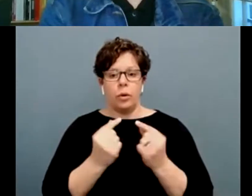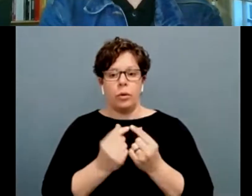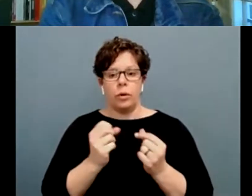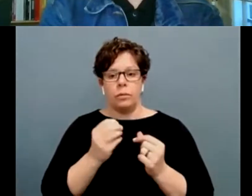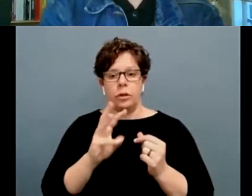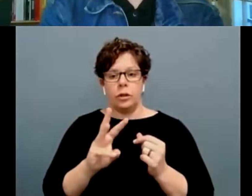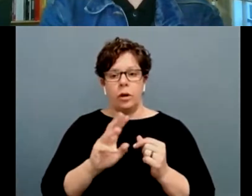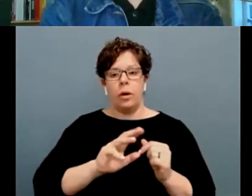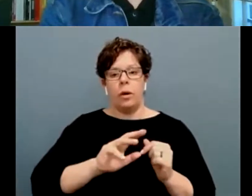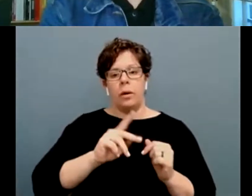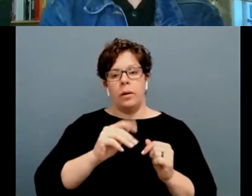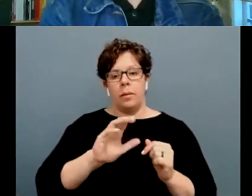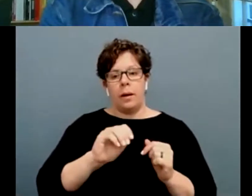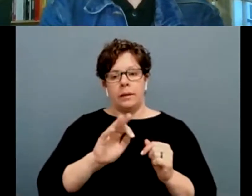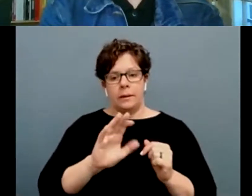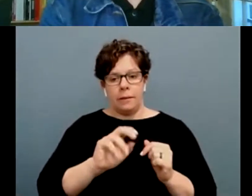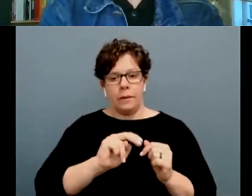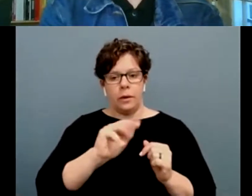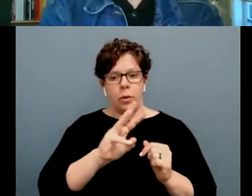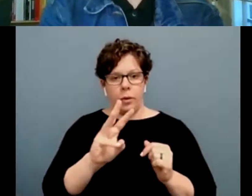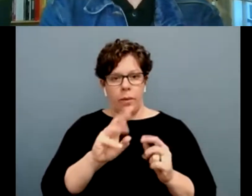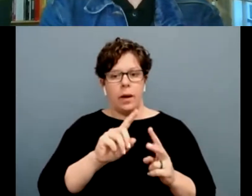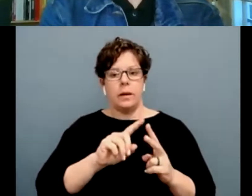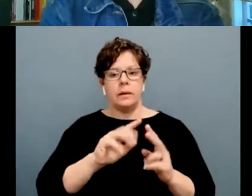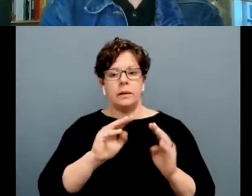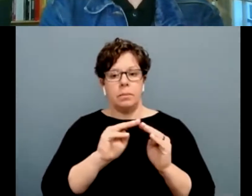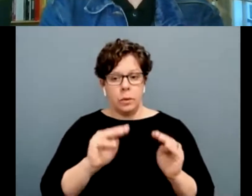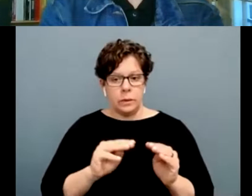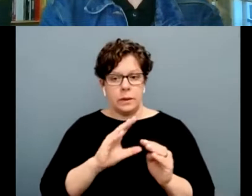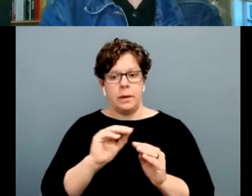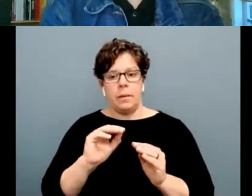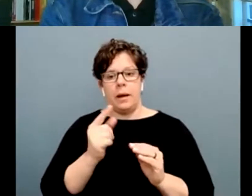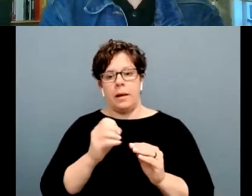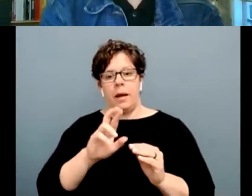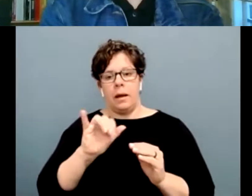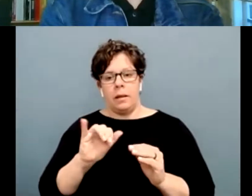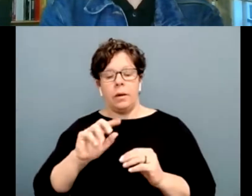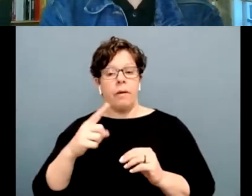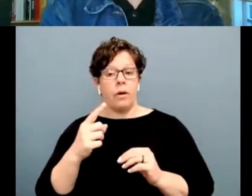Pacific Northwest in museums and galleries. In fact, his first show was at the